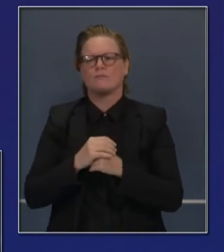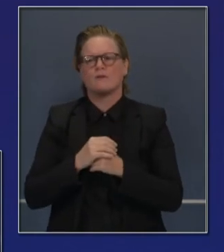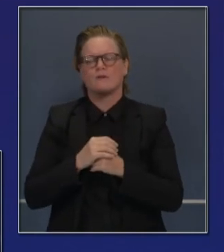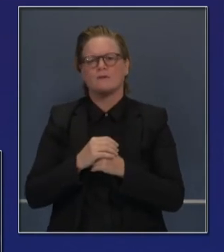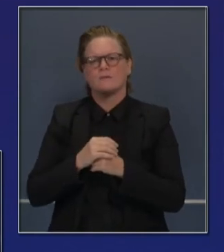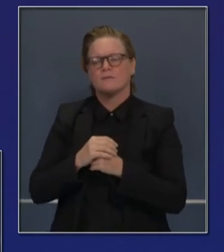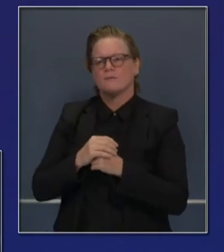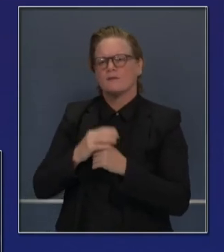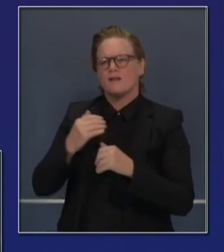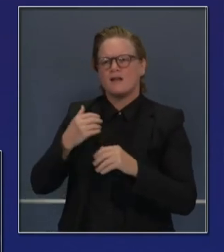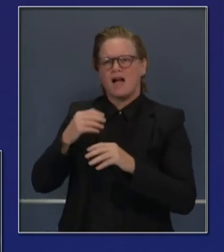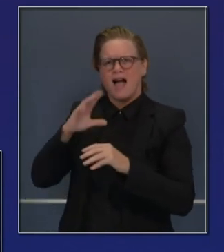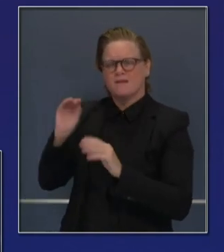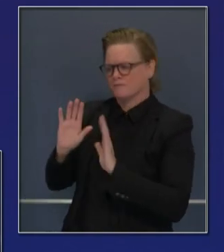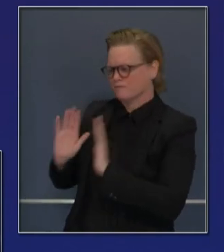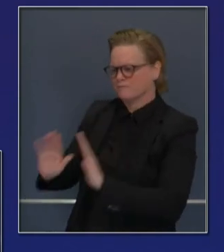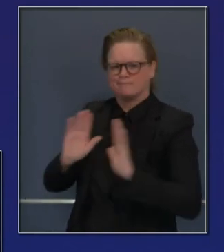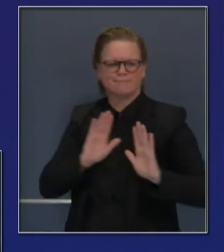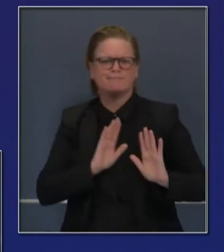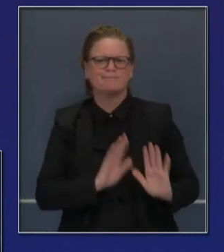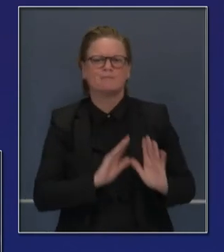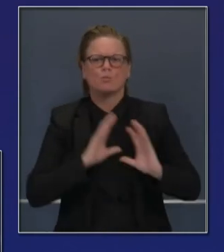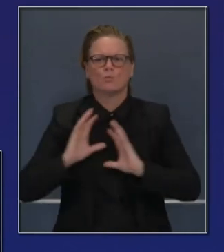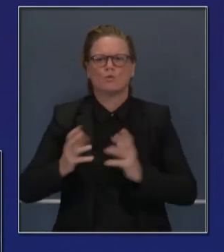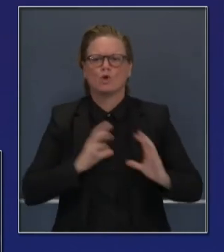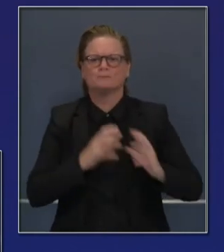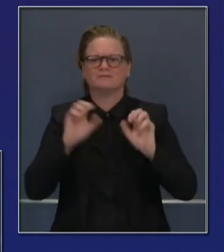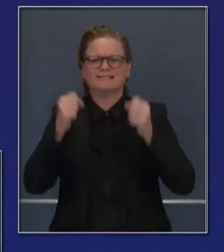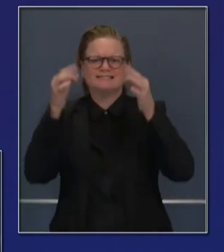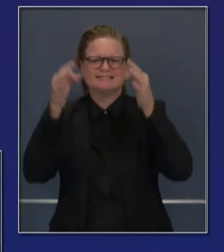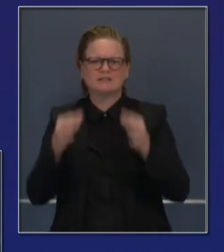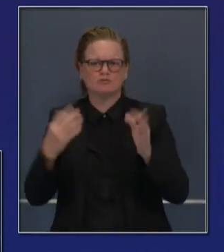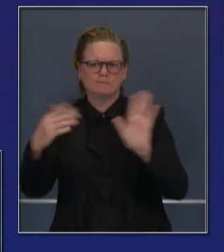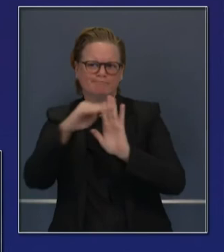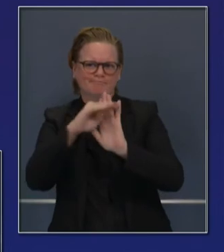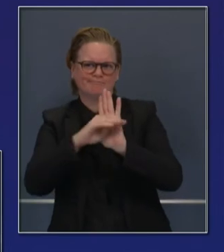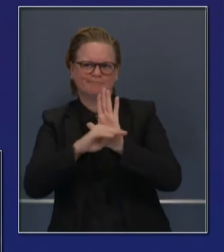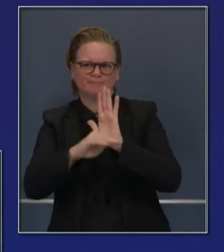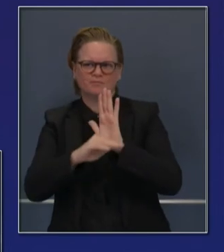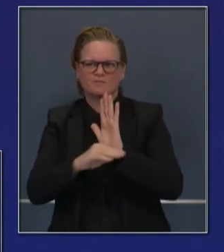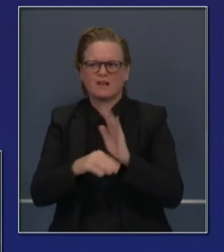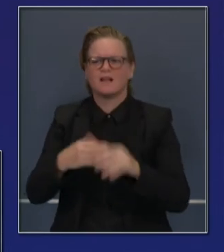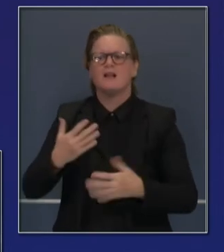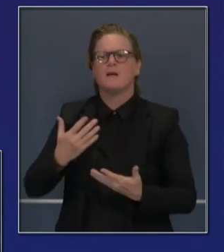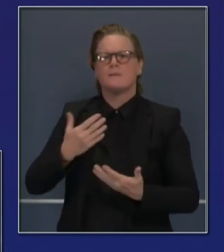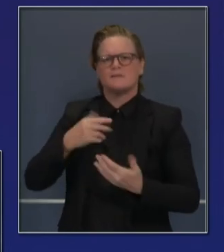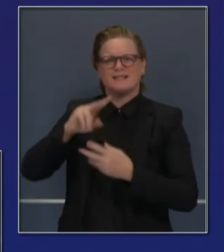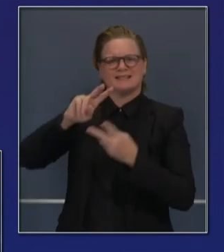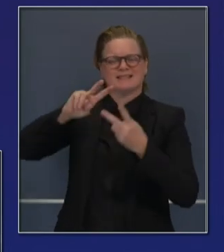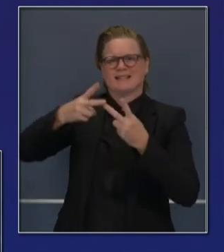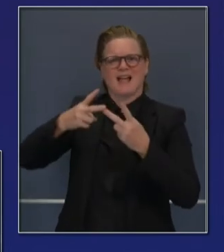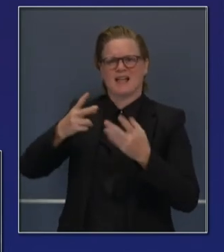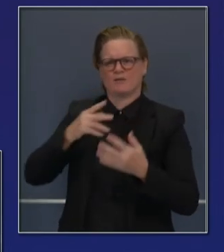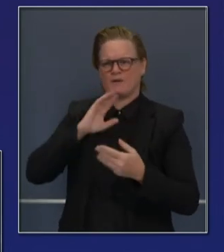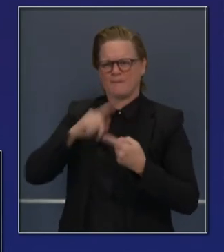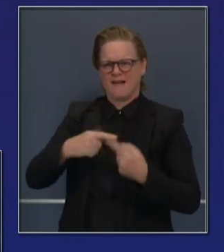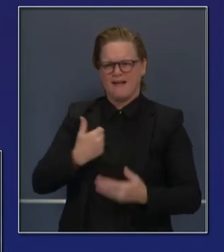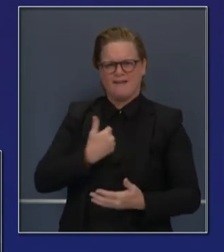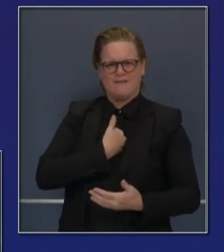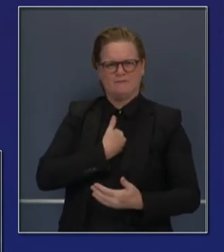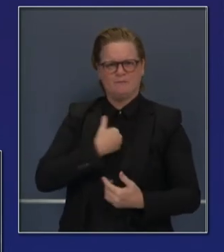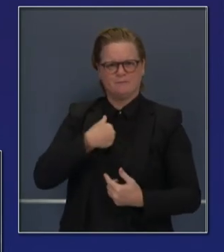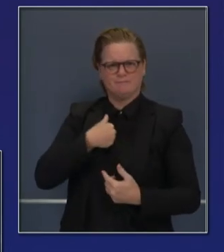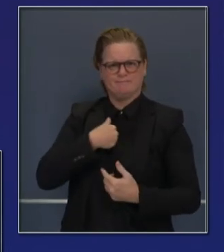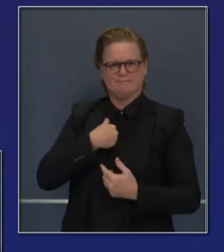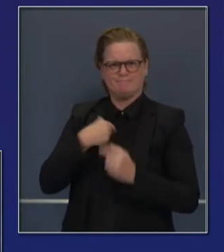relating to self-quarantine, and I'll just fill in some personal points as a point of privilege as someone now on